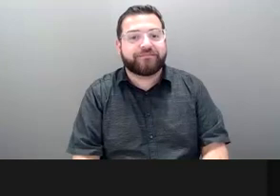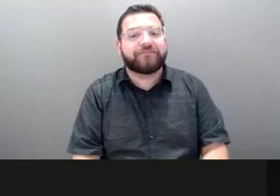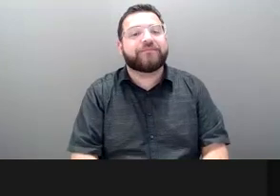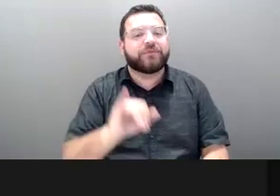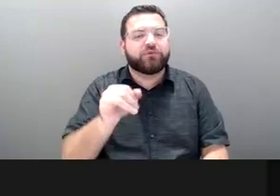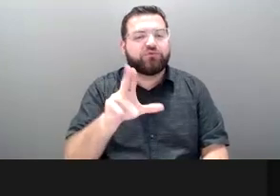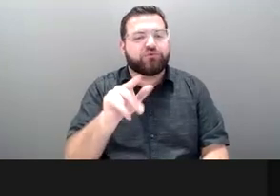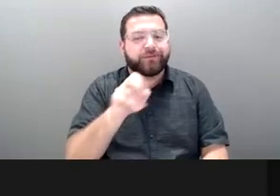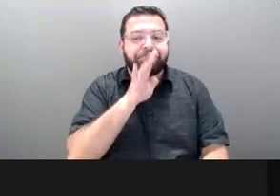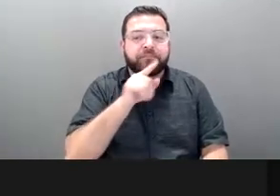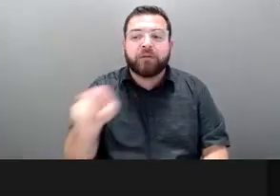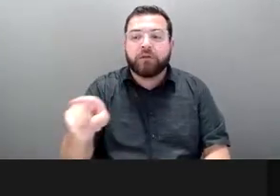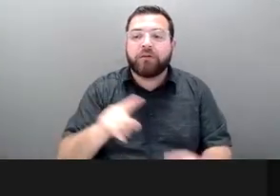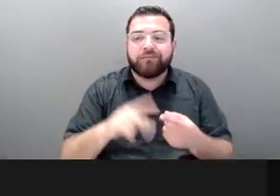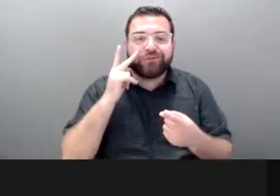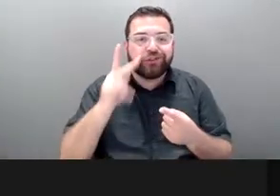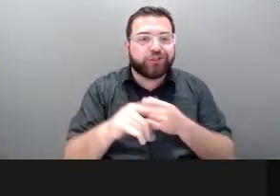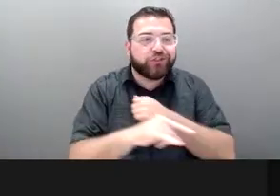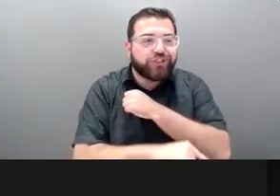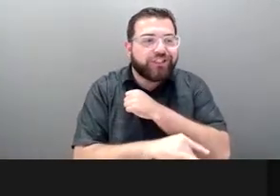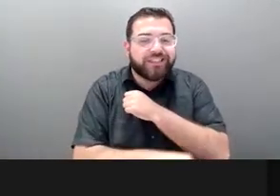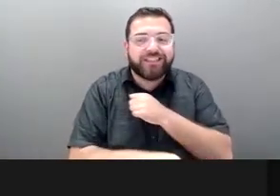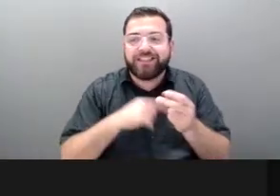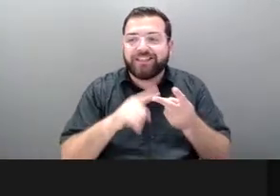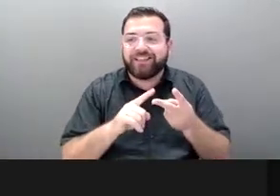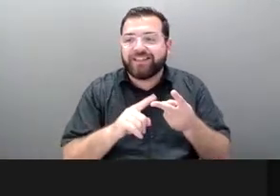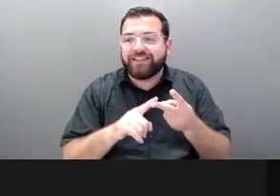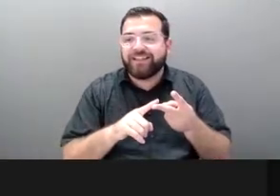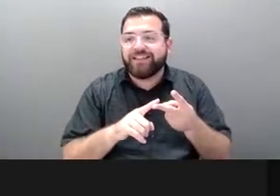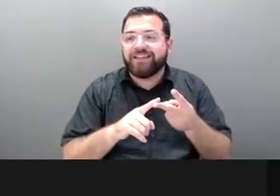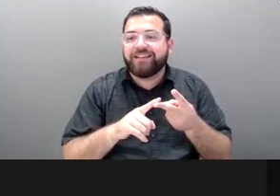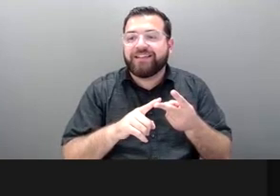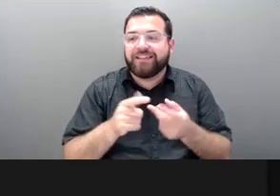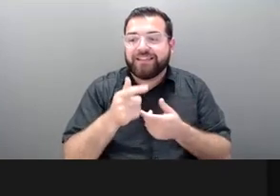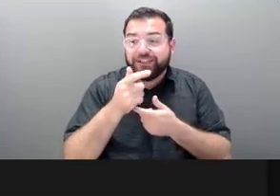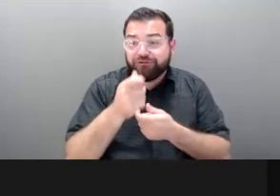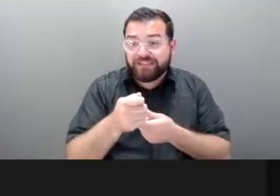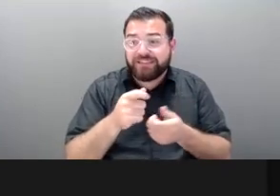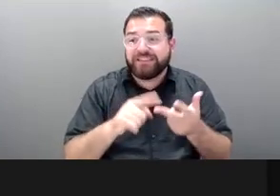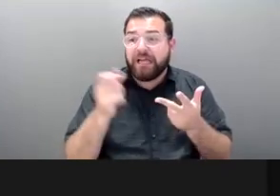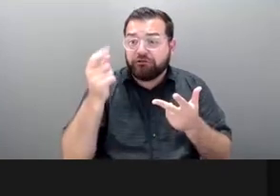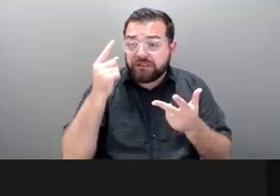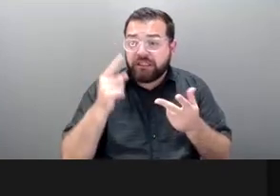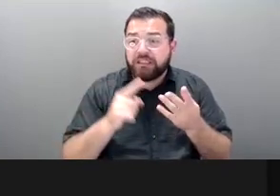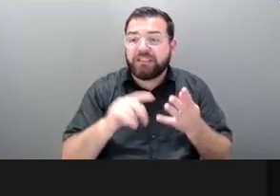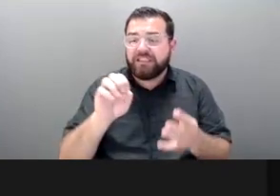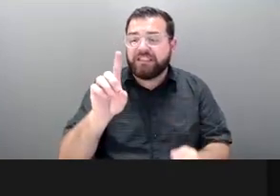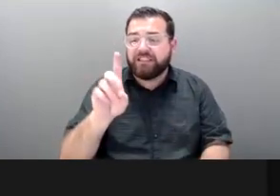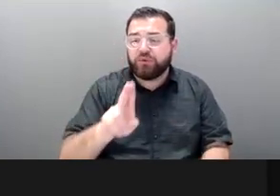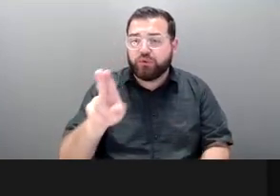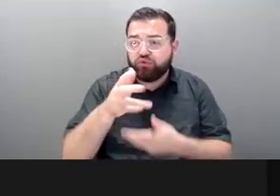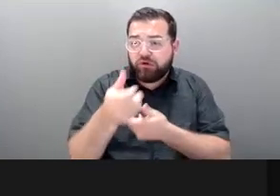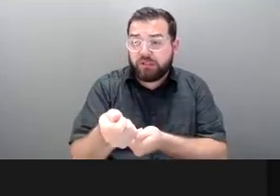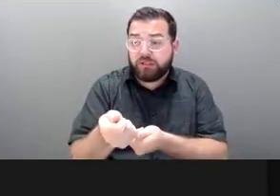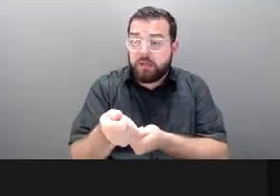cheating, voicelessness, edu-trust, understanding, fear, nervousness, interesting. I'm